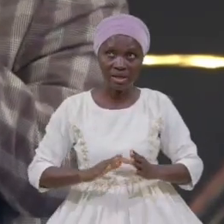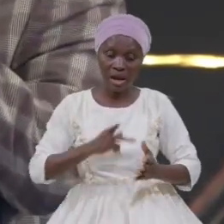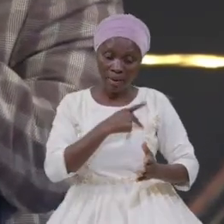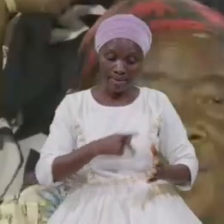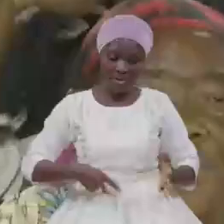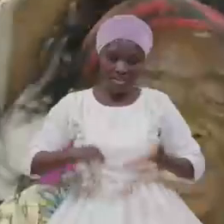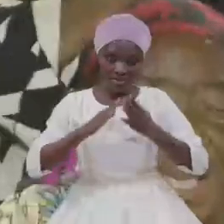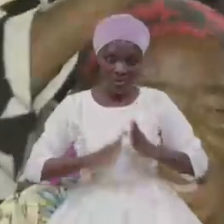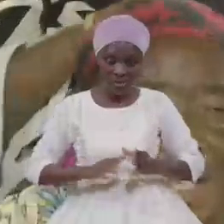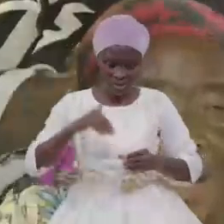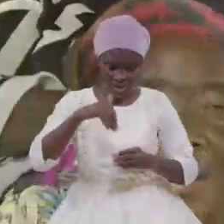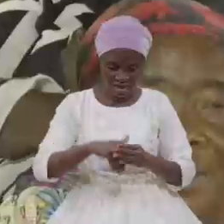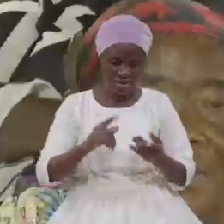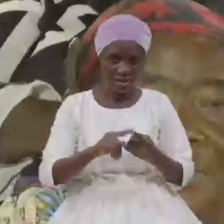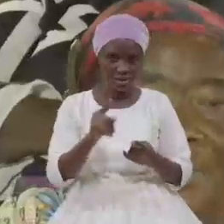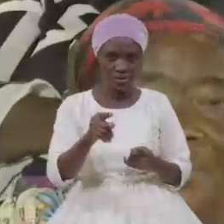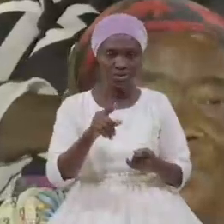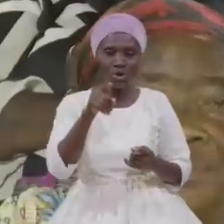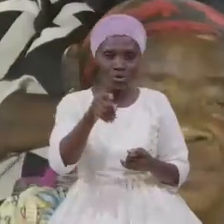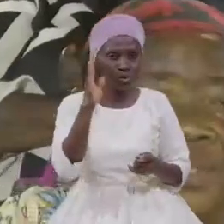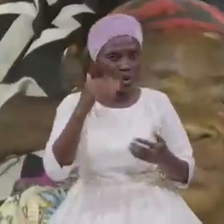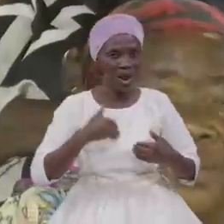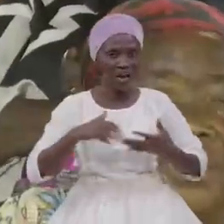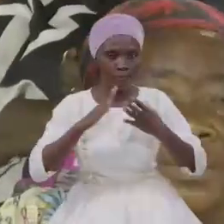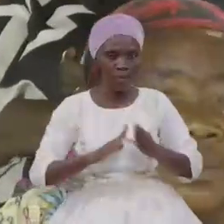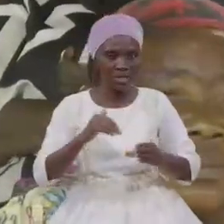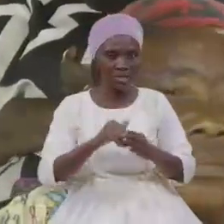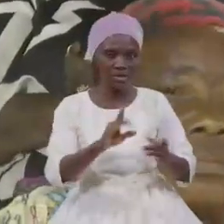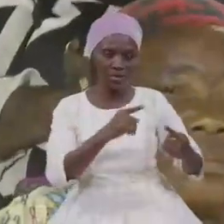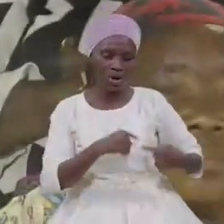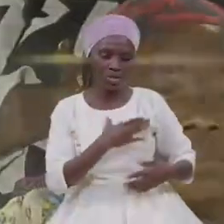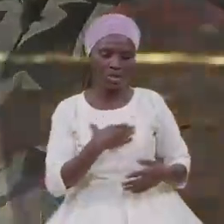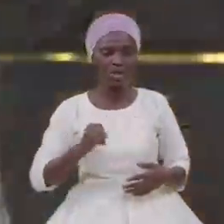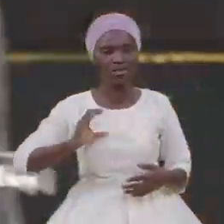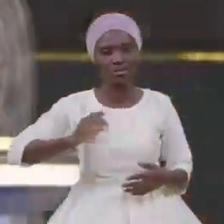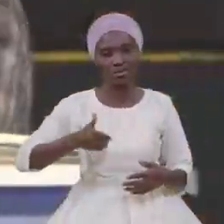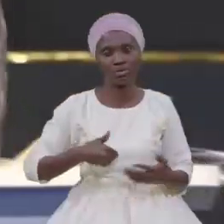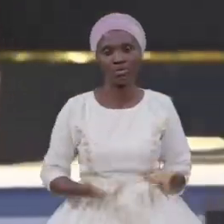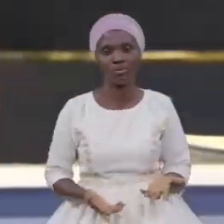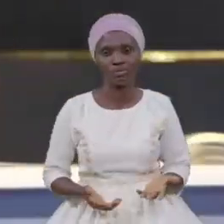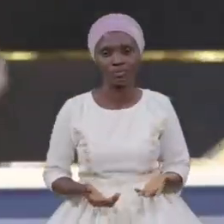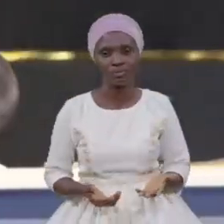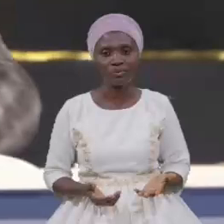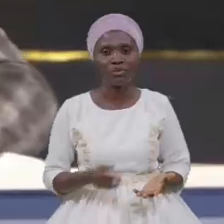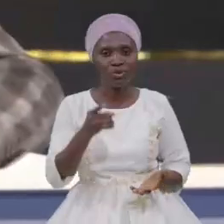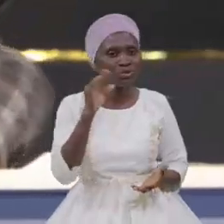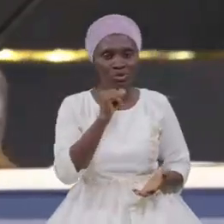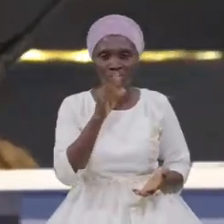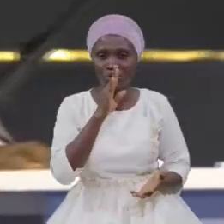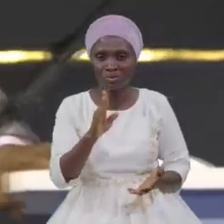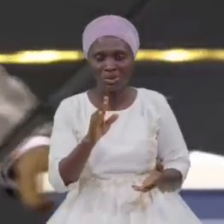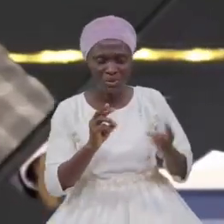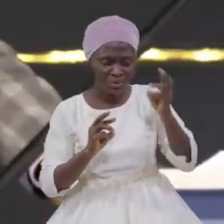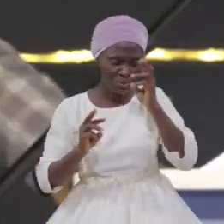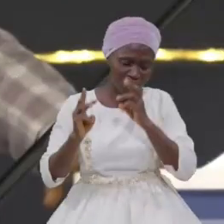heart and peace in your soul. You're not the one that is driven here and there by anxiety and